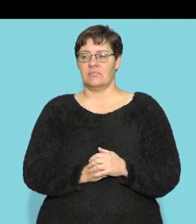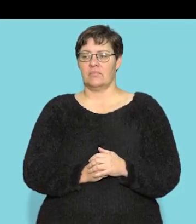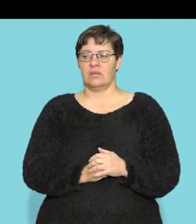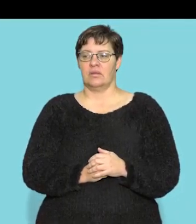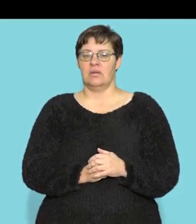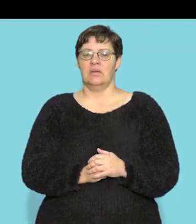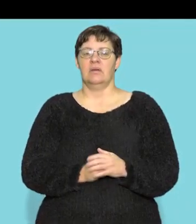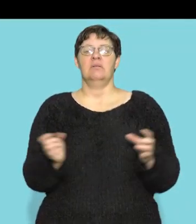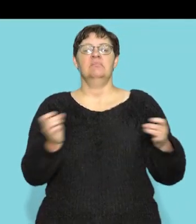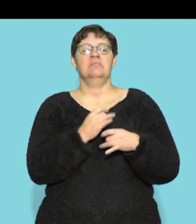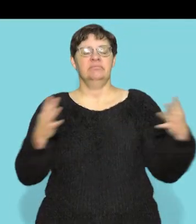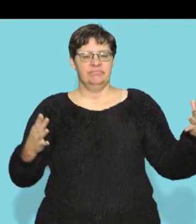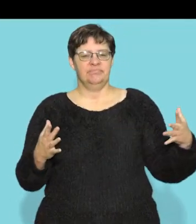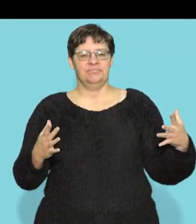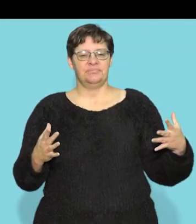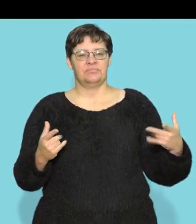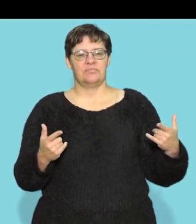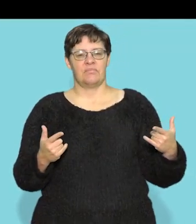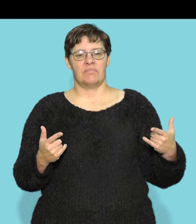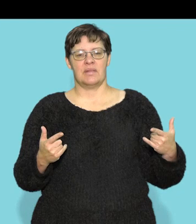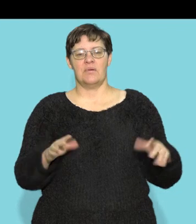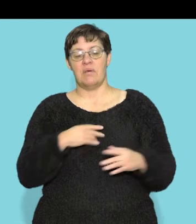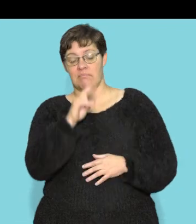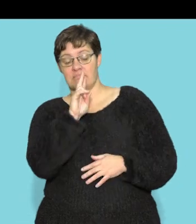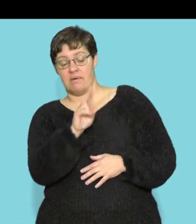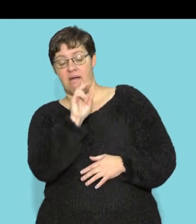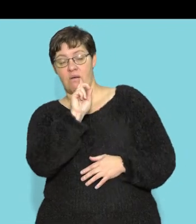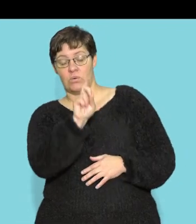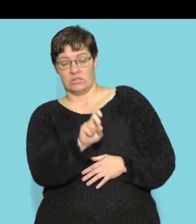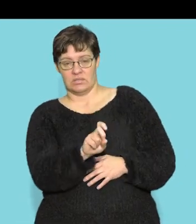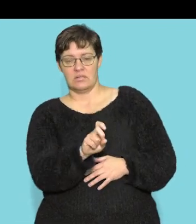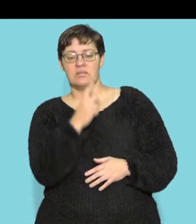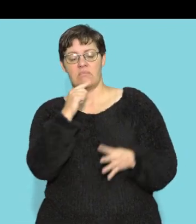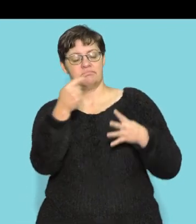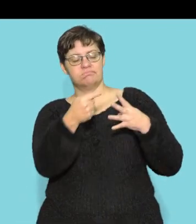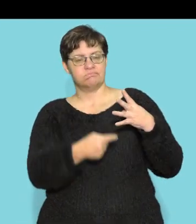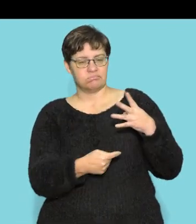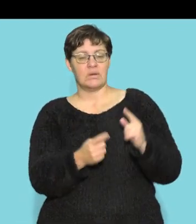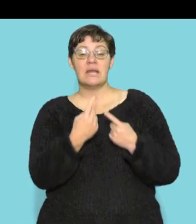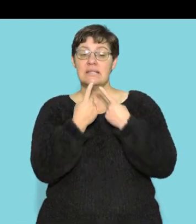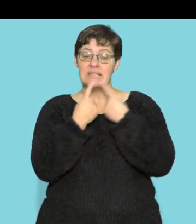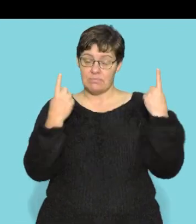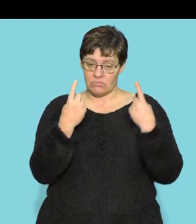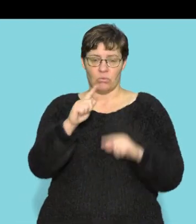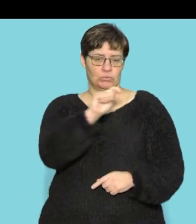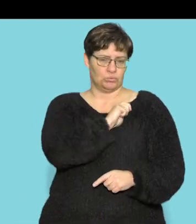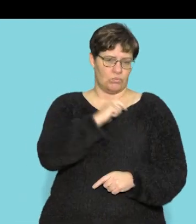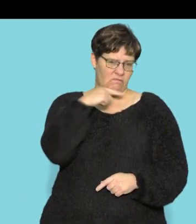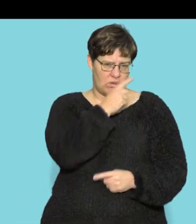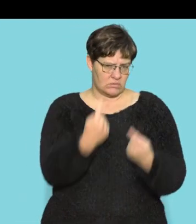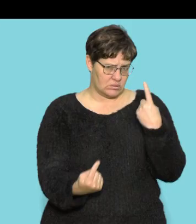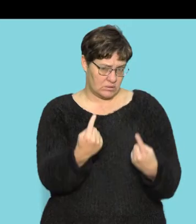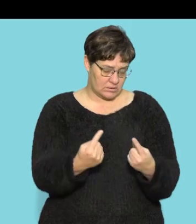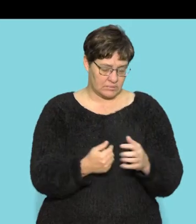We start off with an appetizer, which says here, indicate whether the following statement is true or false,